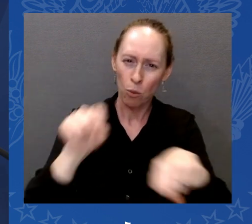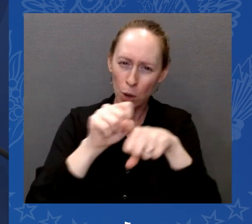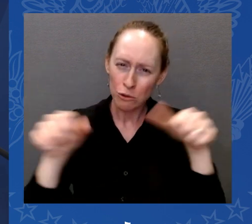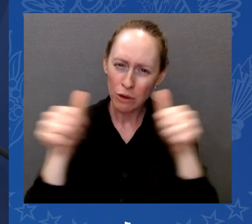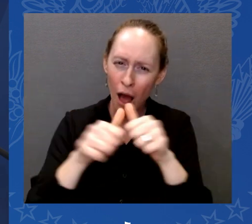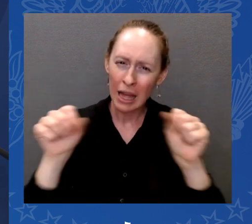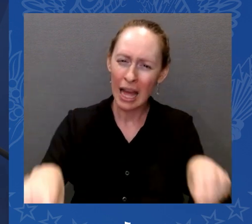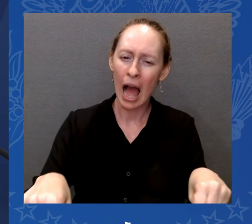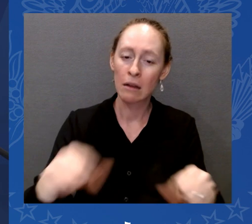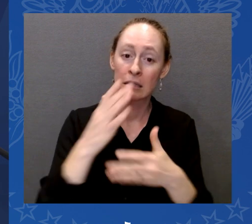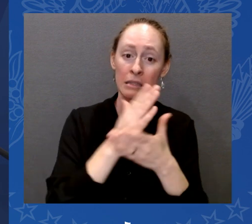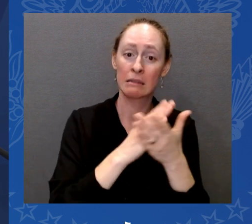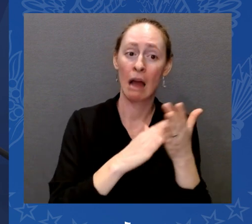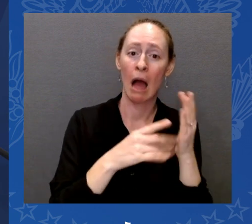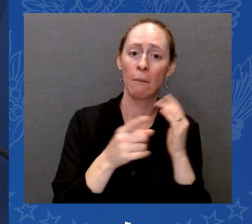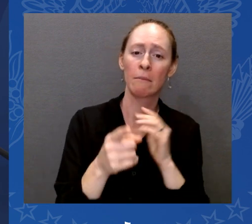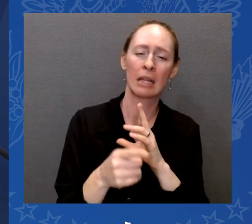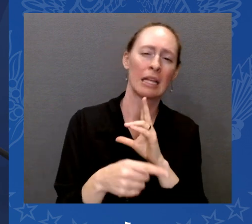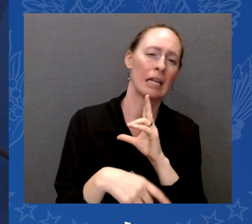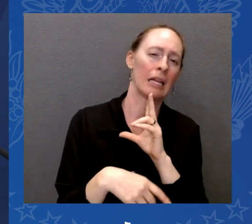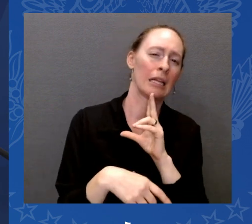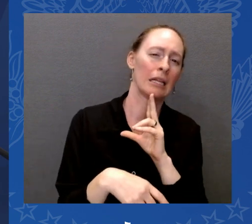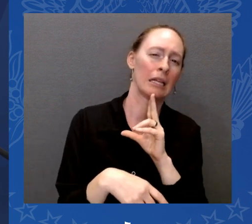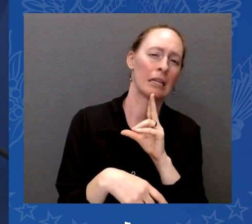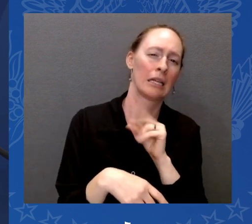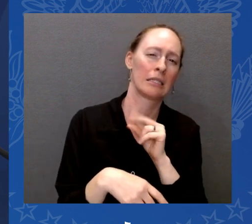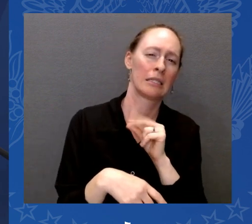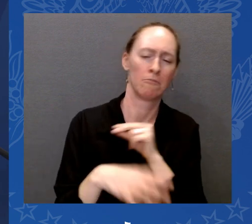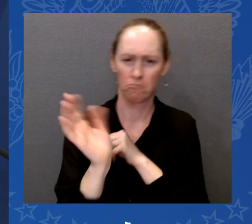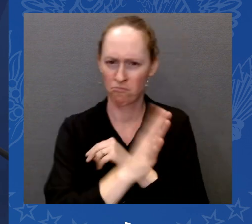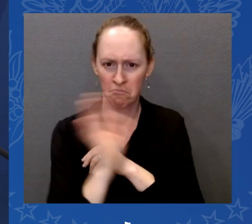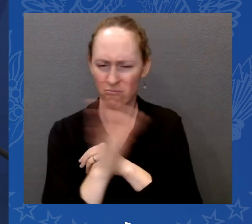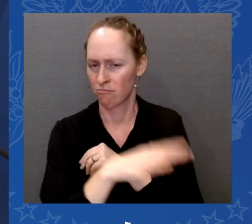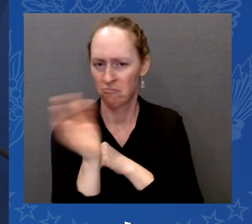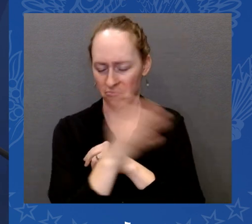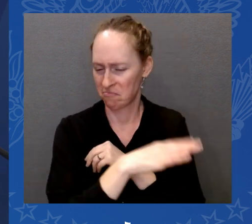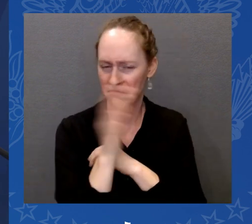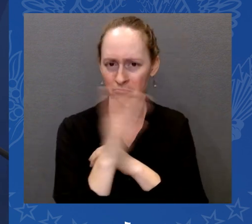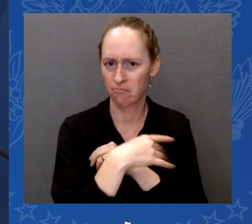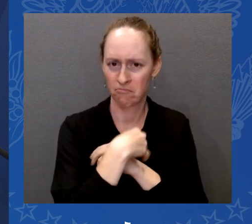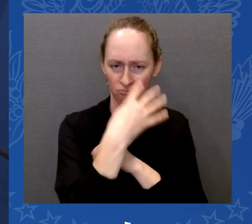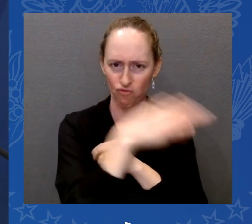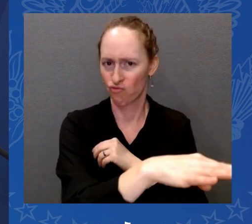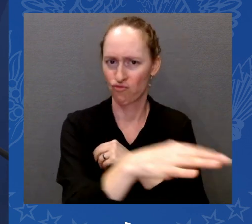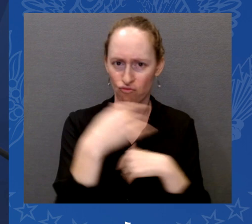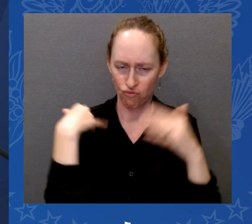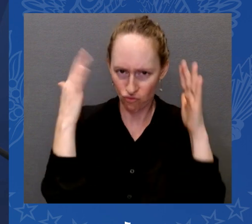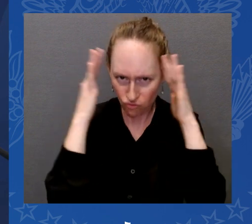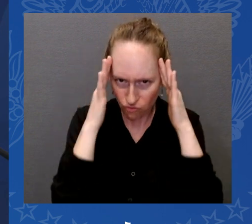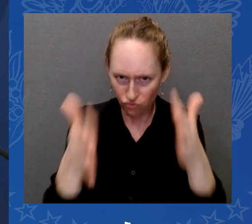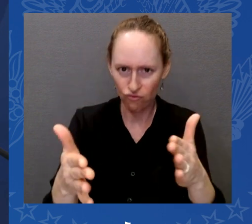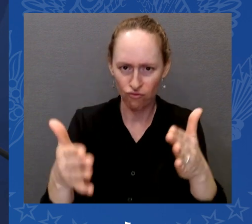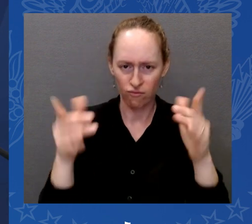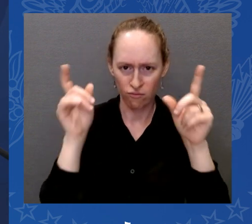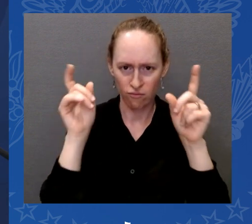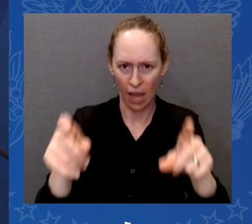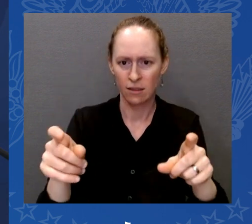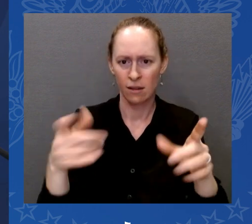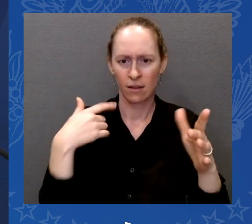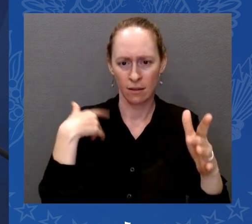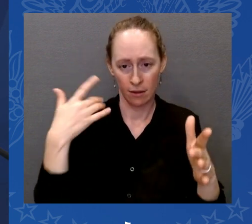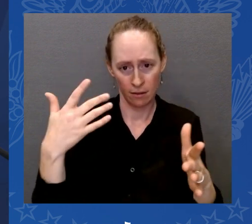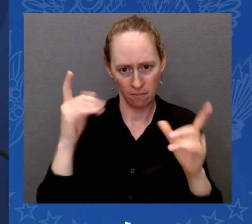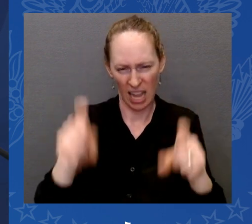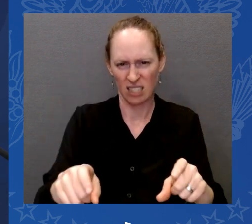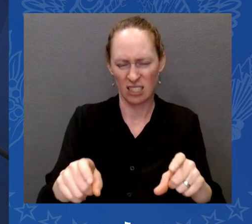this one. I said, I don't care. I don't care. I'm not losing this one. This is not happening under my watch. And we got through with